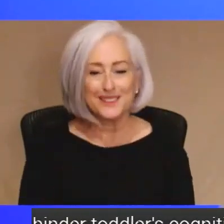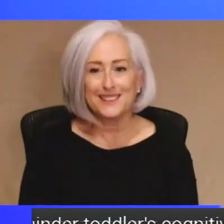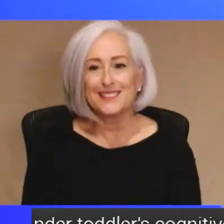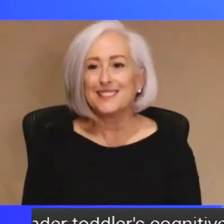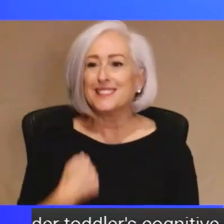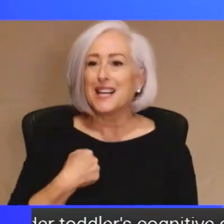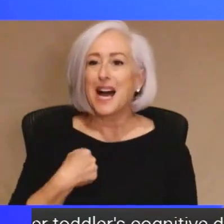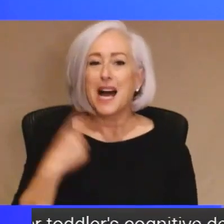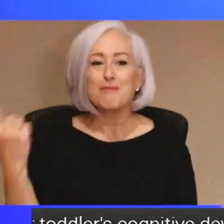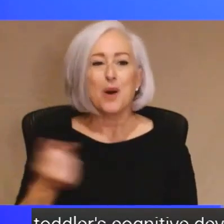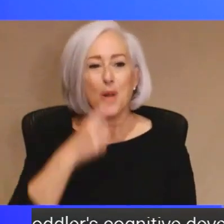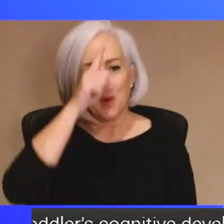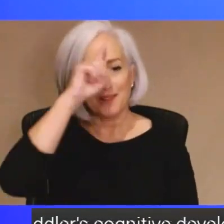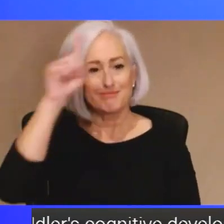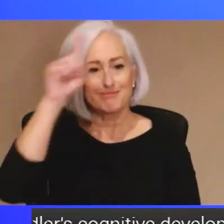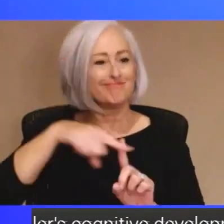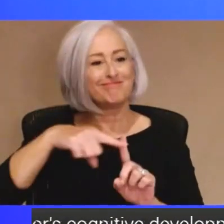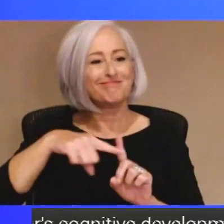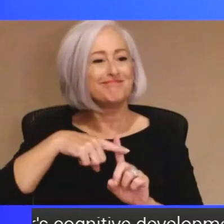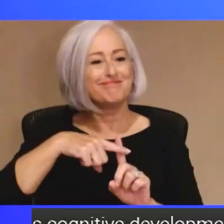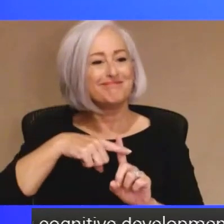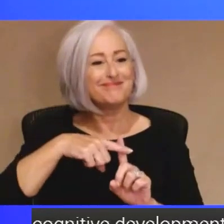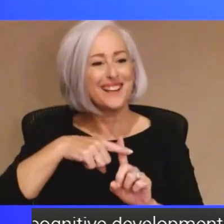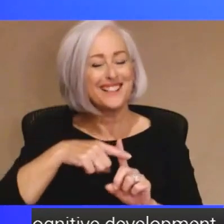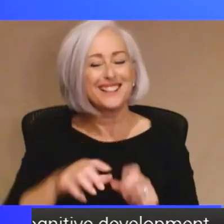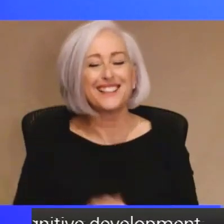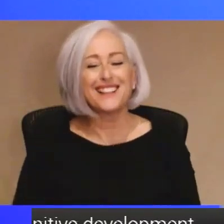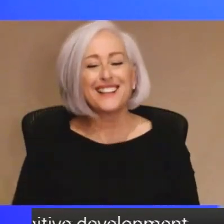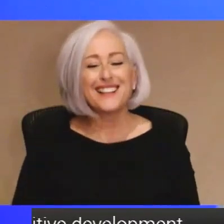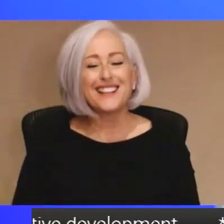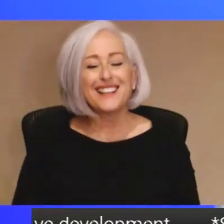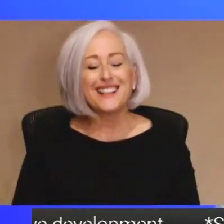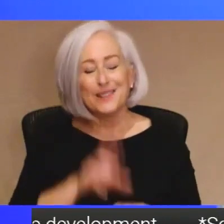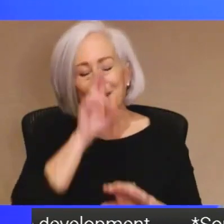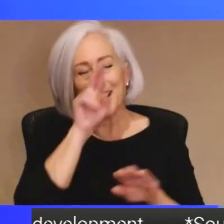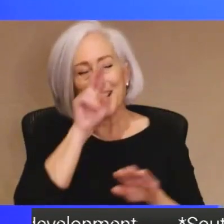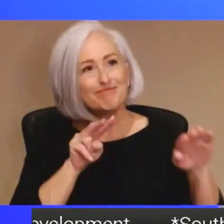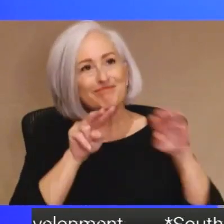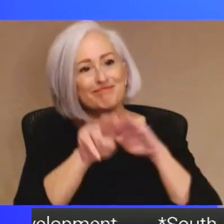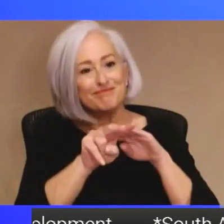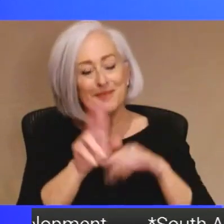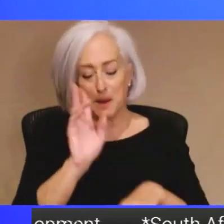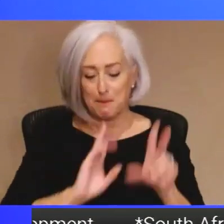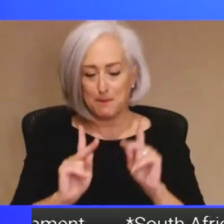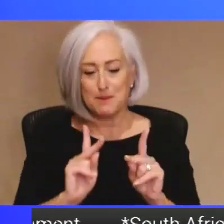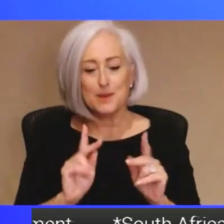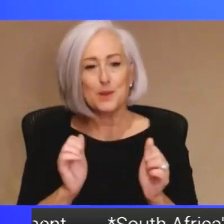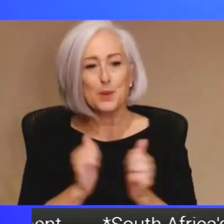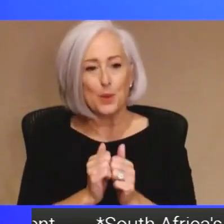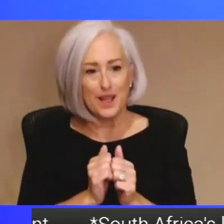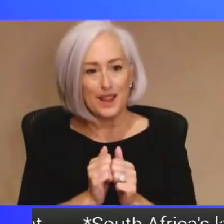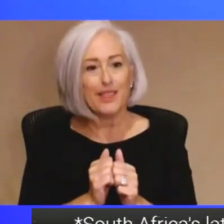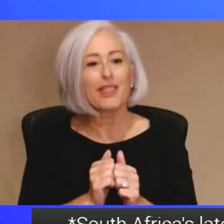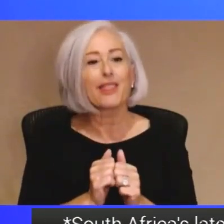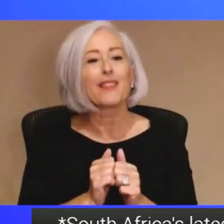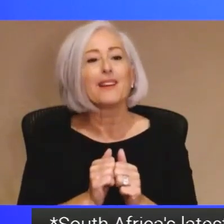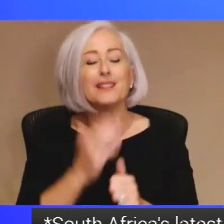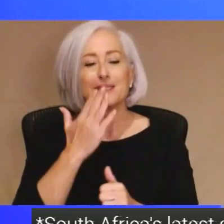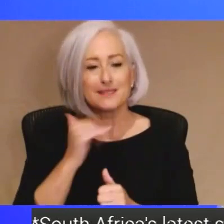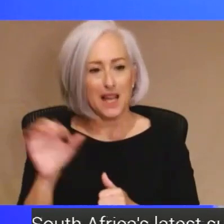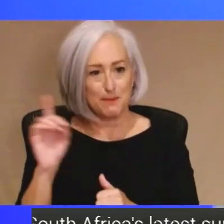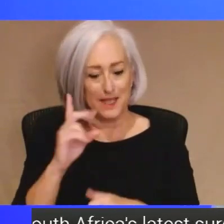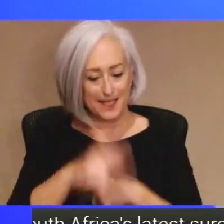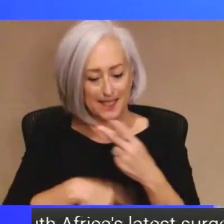and one of the things that patients with diabetes with type 2, the adult form of diabetes, don't sometimes understand is